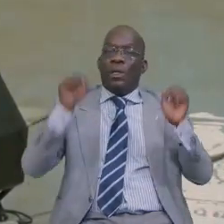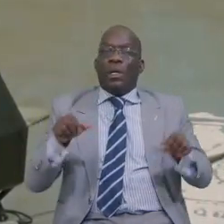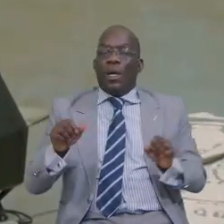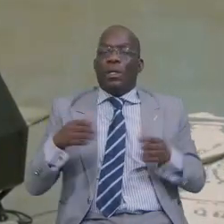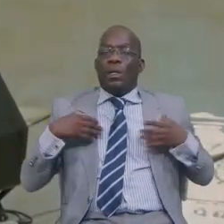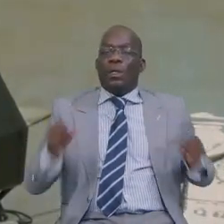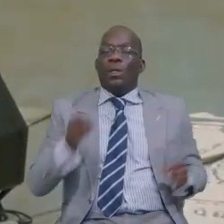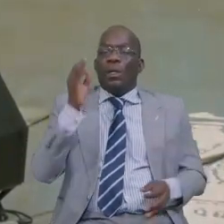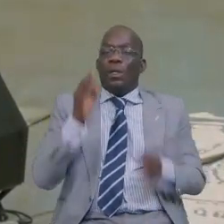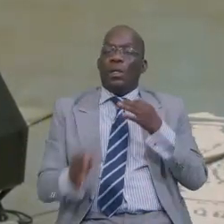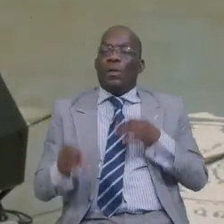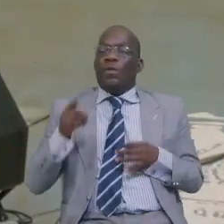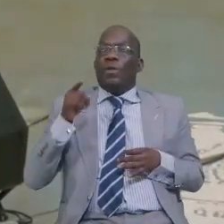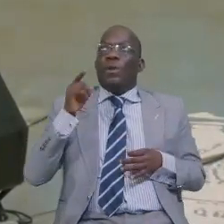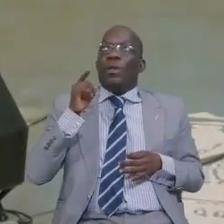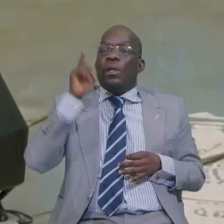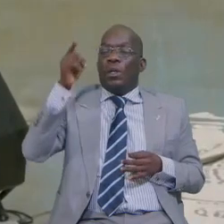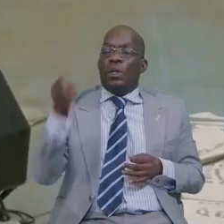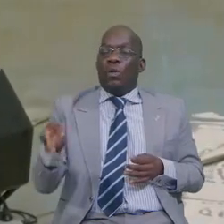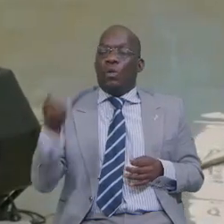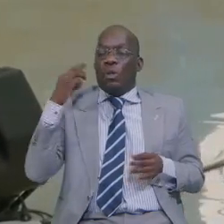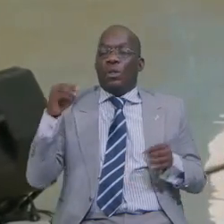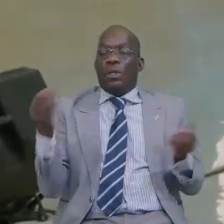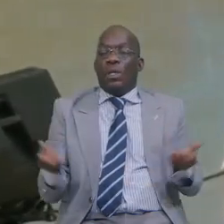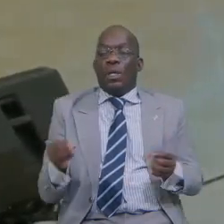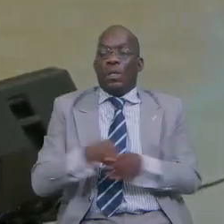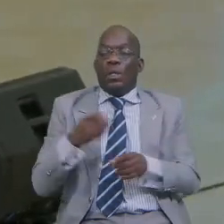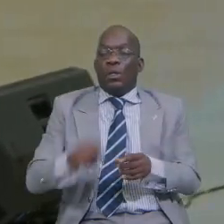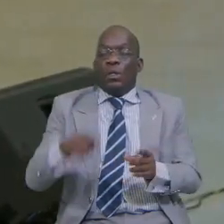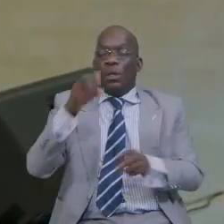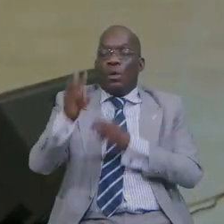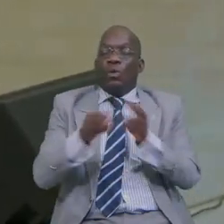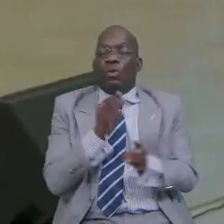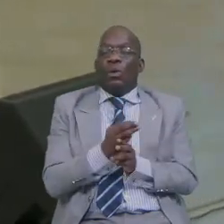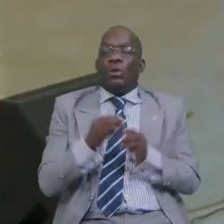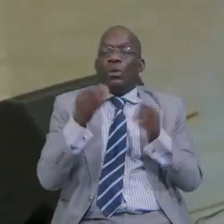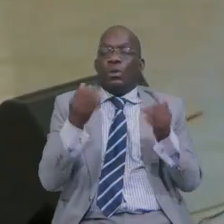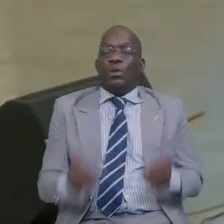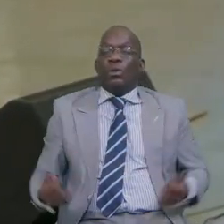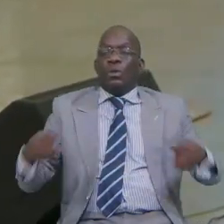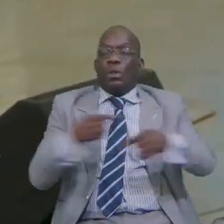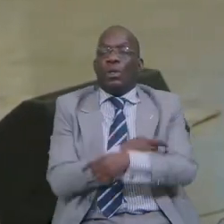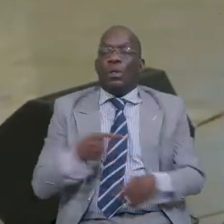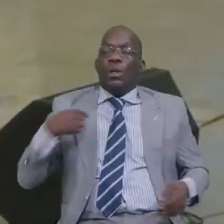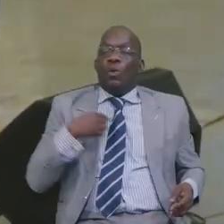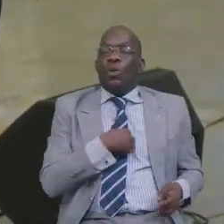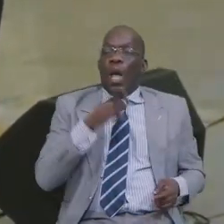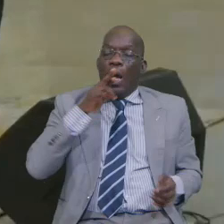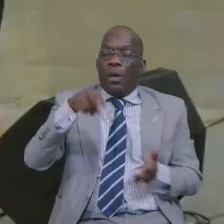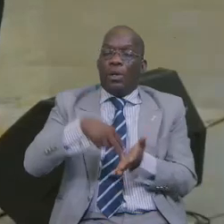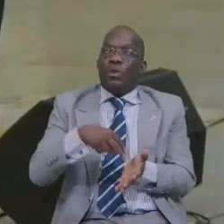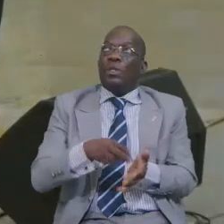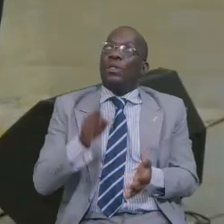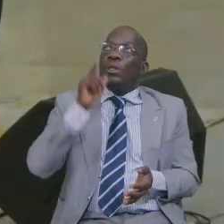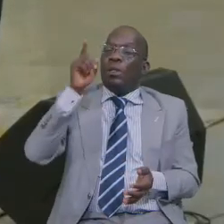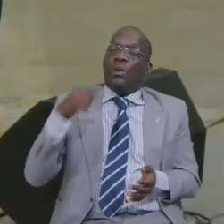here in the world today. We're representing him. We're his hands. We're his mouth.